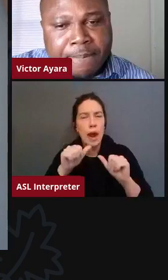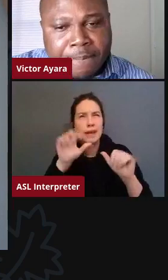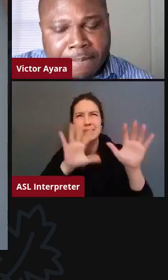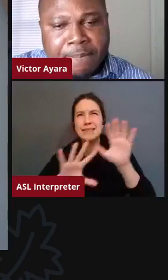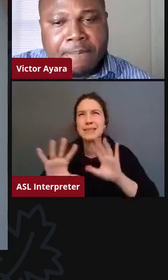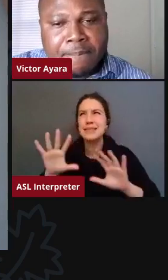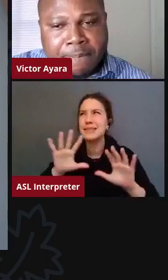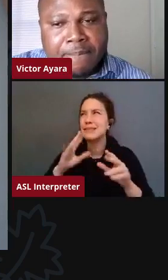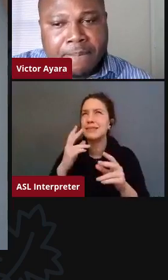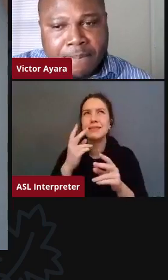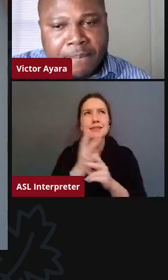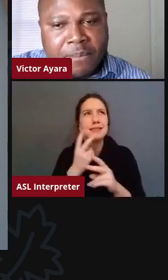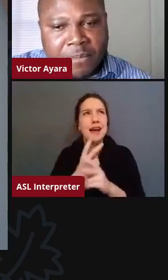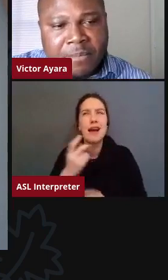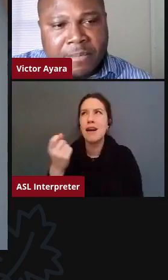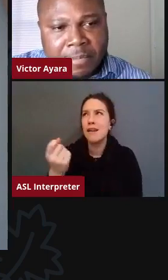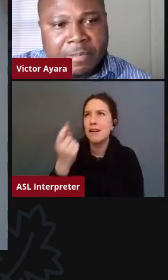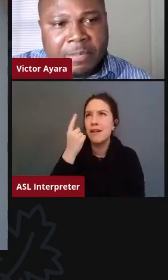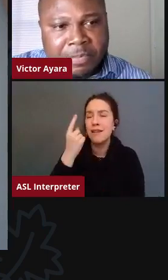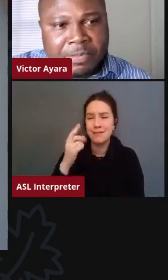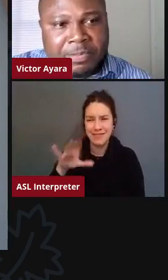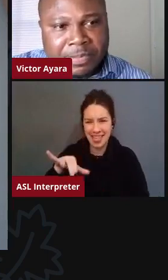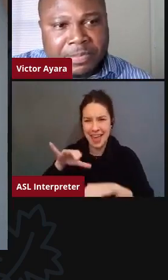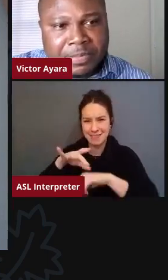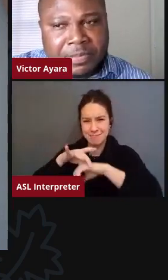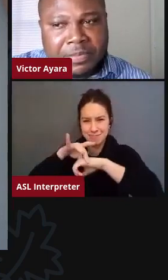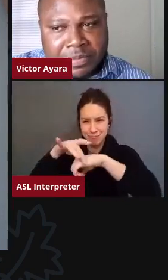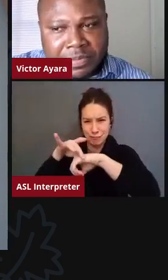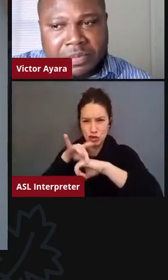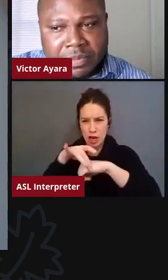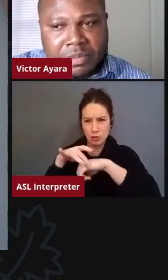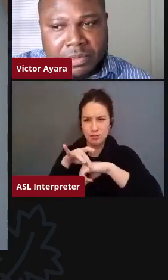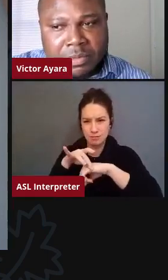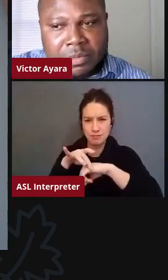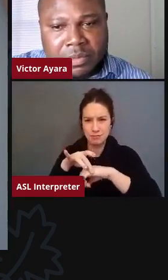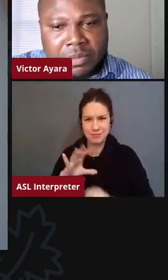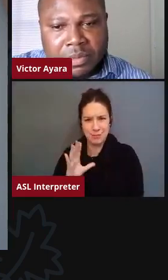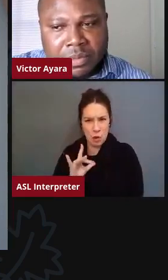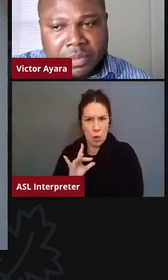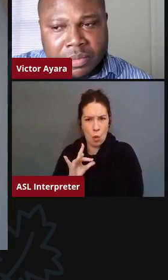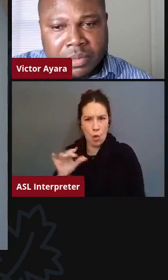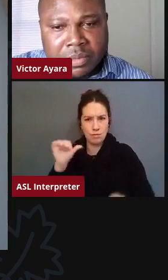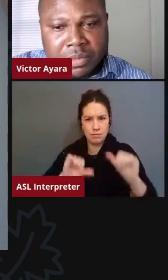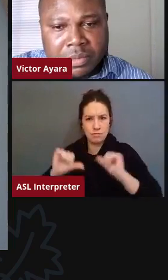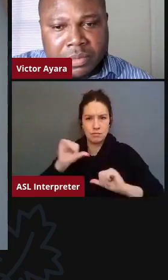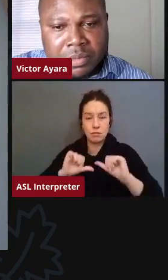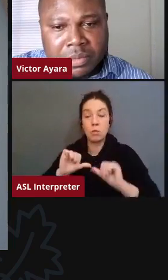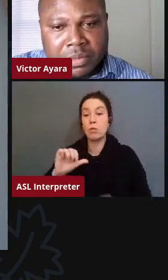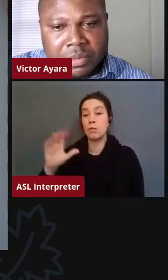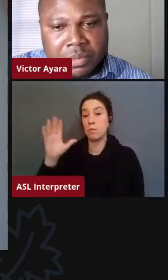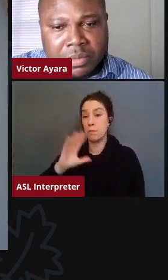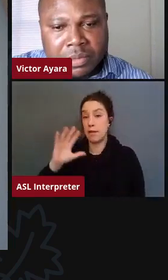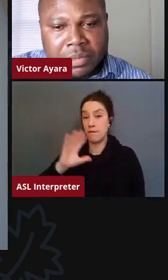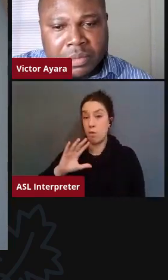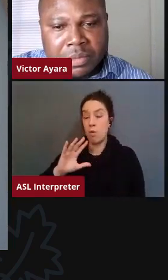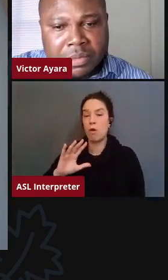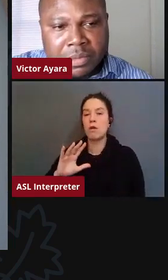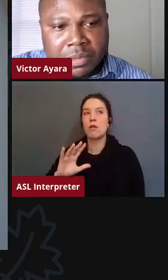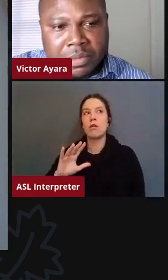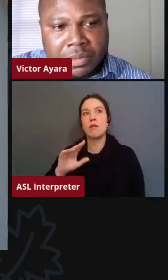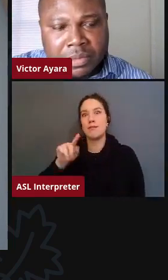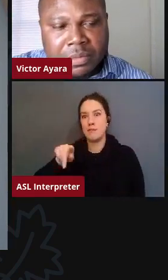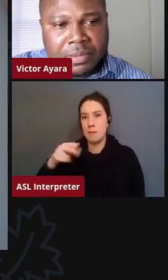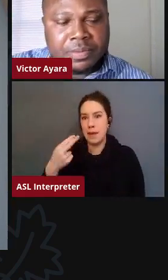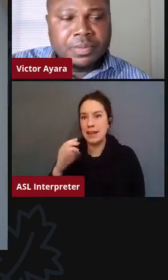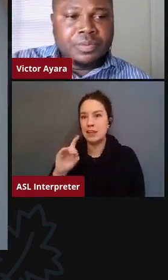what geography is. Geography is a really cool science. When I started getting my PhD, I really didn't know